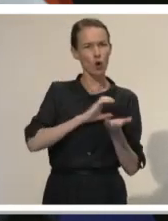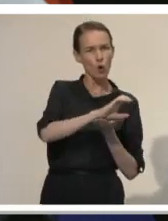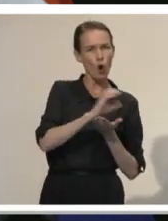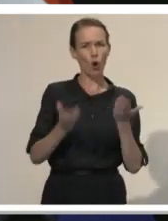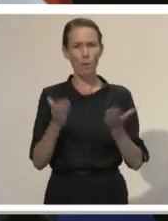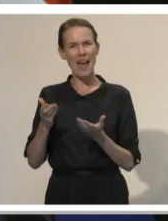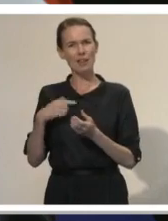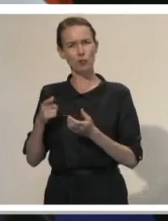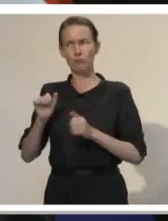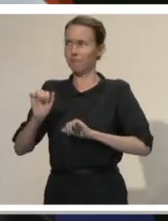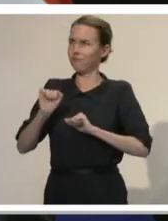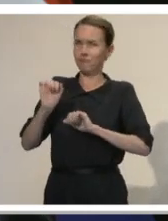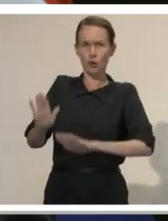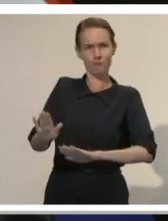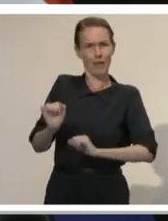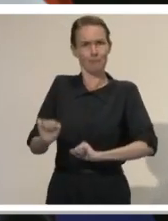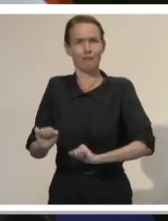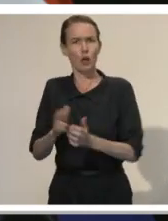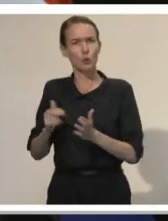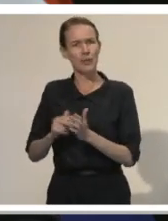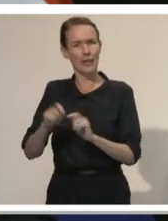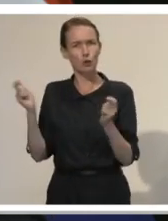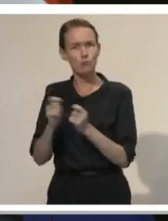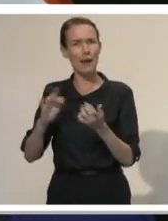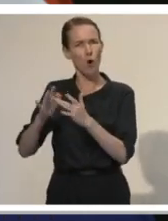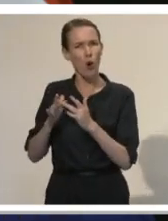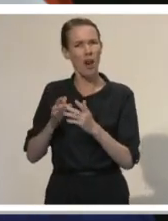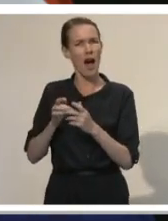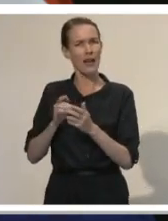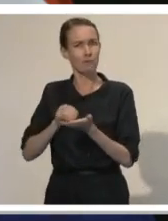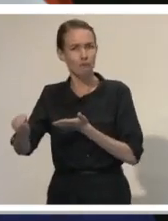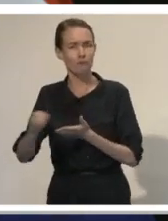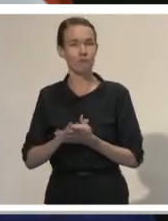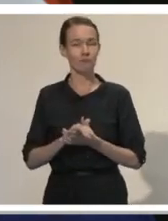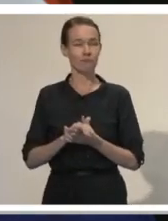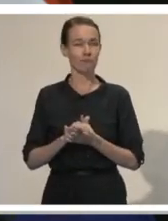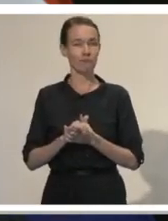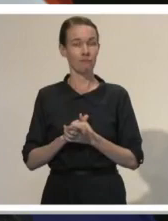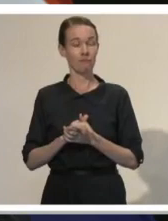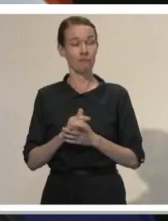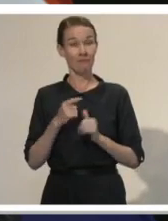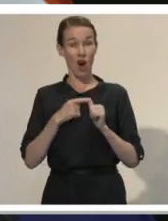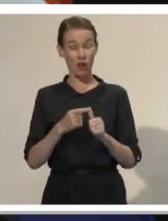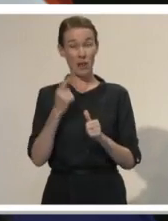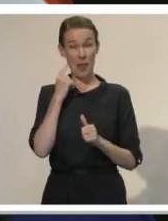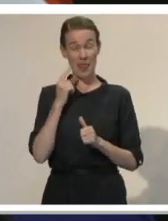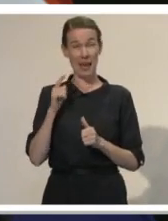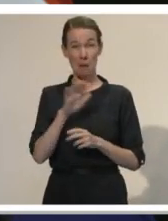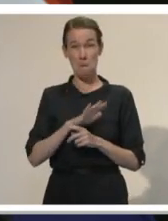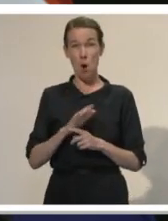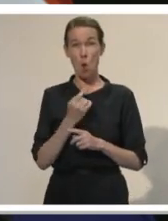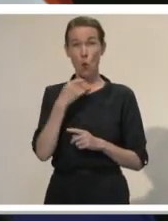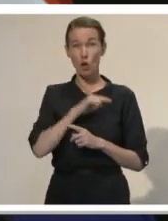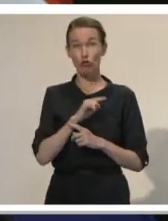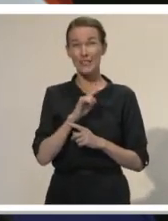I've given is that the government ad spend, and it might not be total, but I think it's pretty close, is about $110